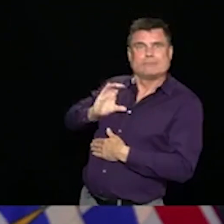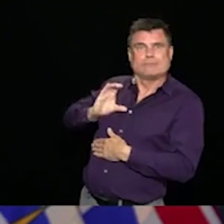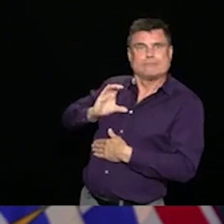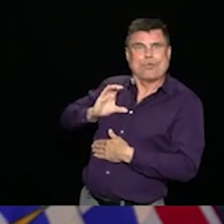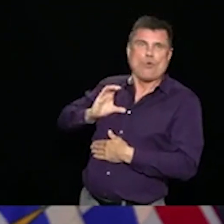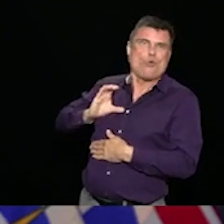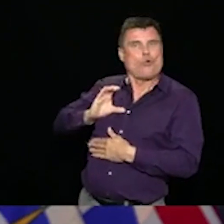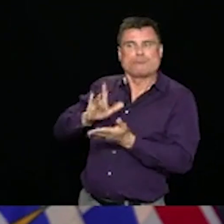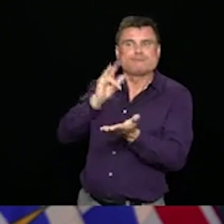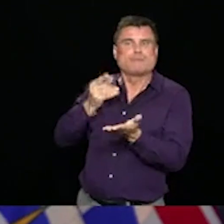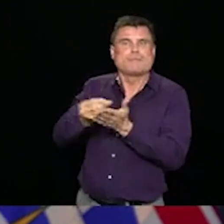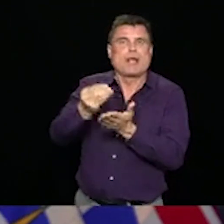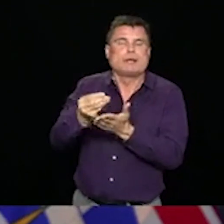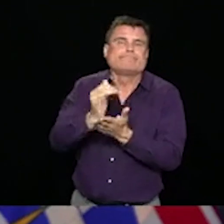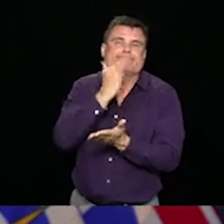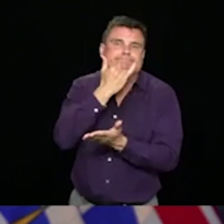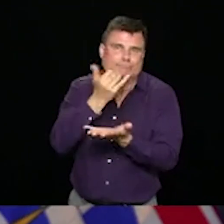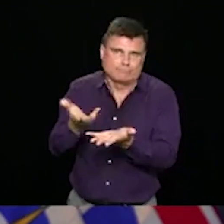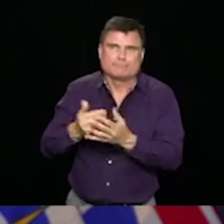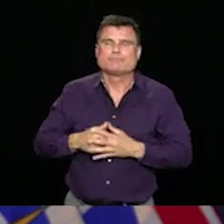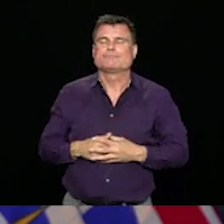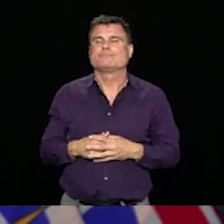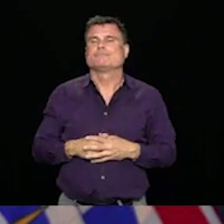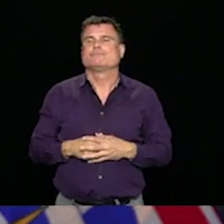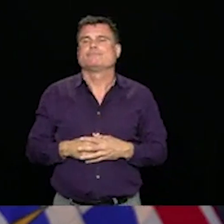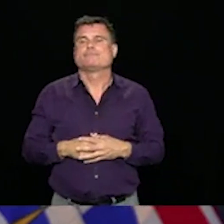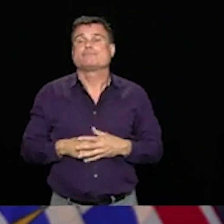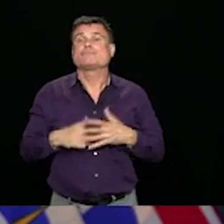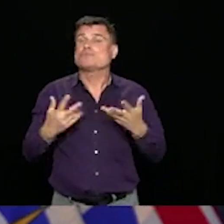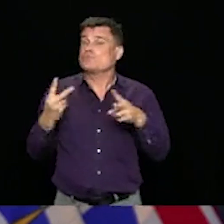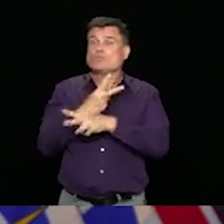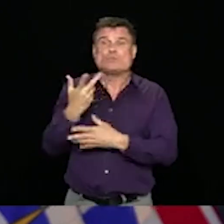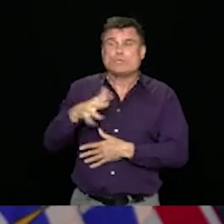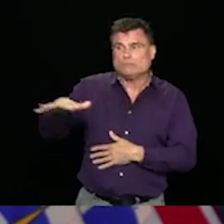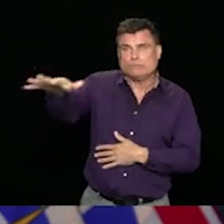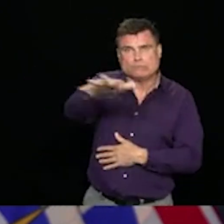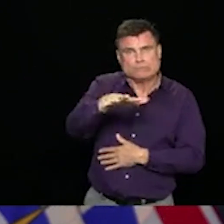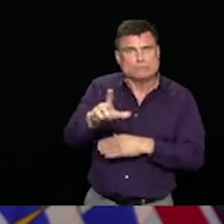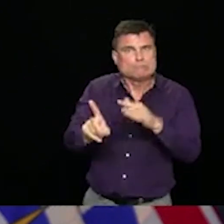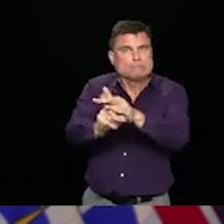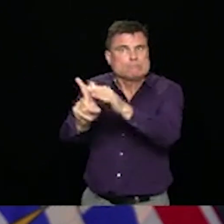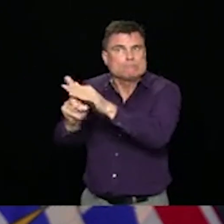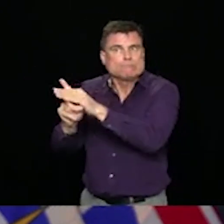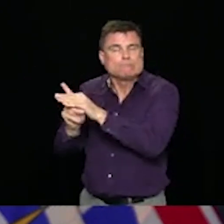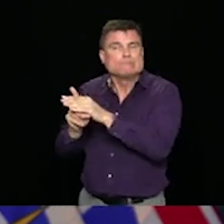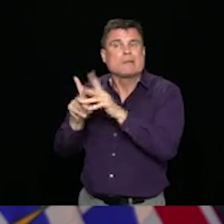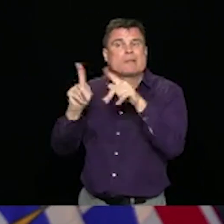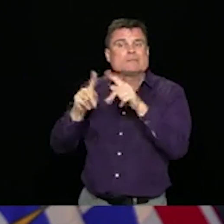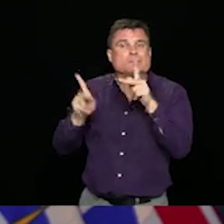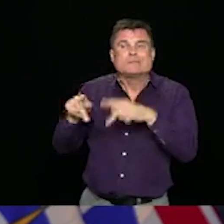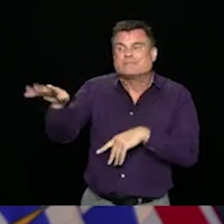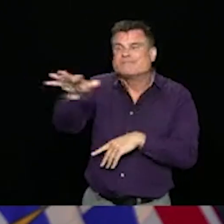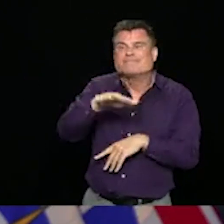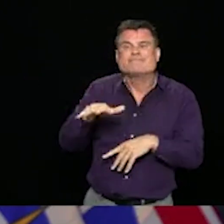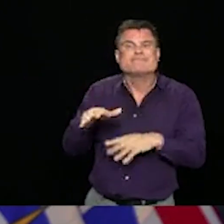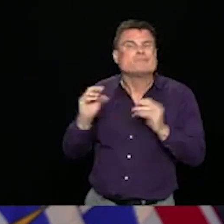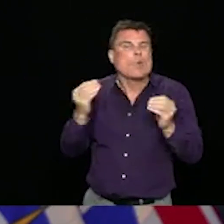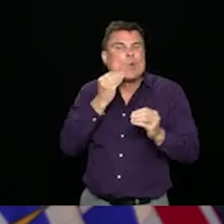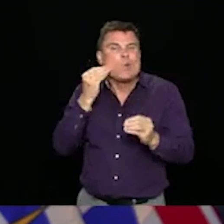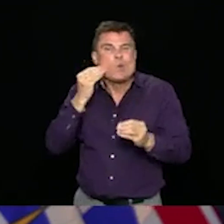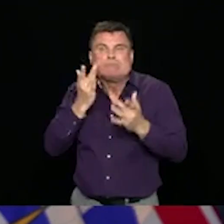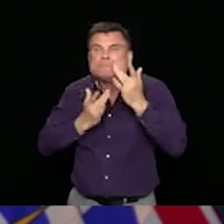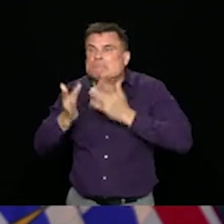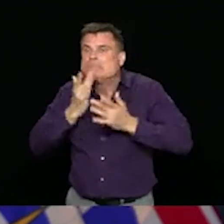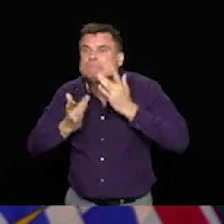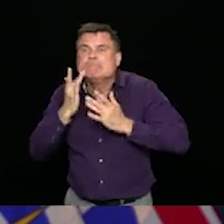the challenges that we have with providing services, particularly to people who use drugs who are homeless or underhoused, access